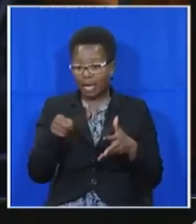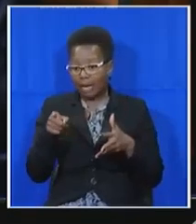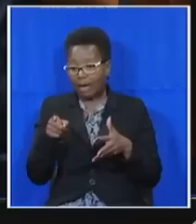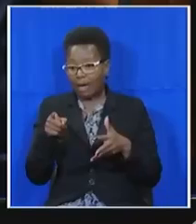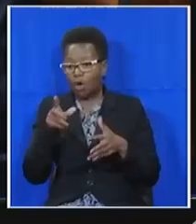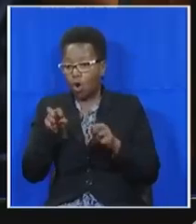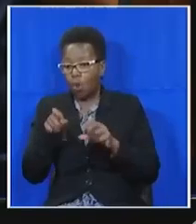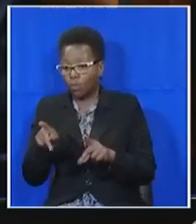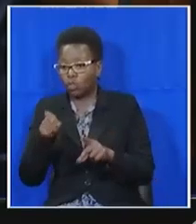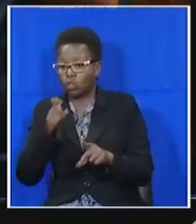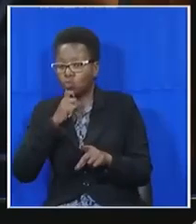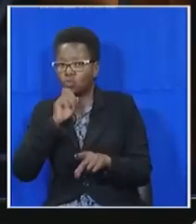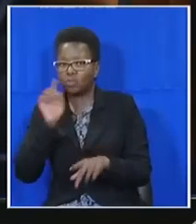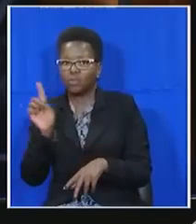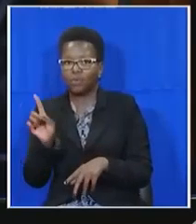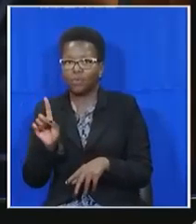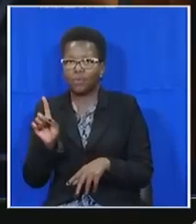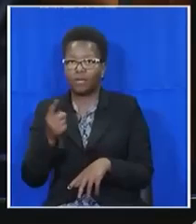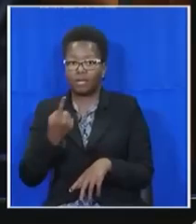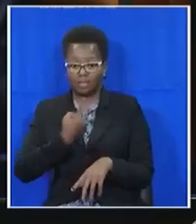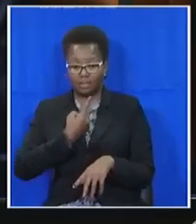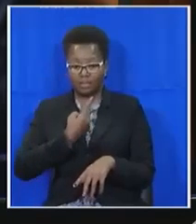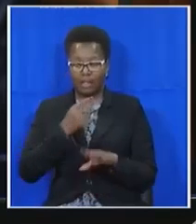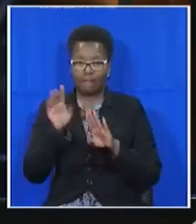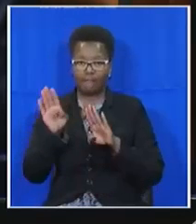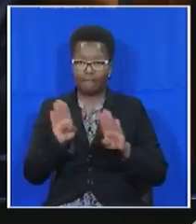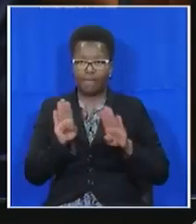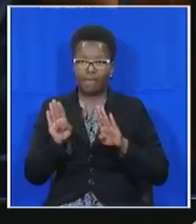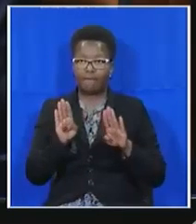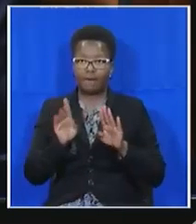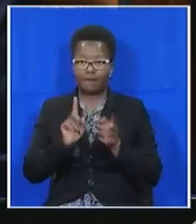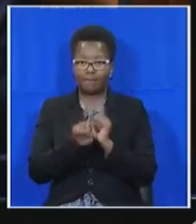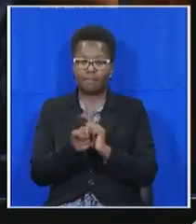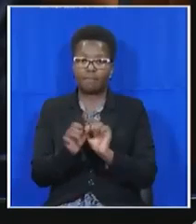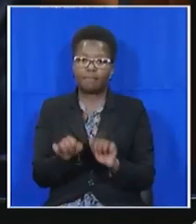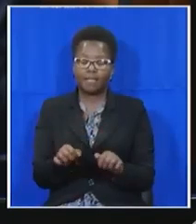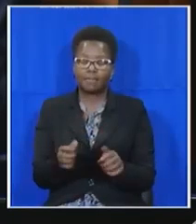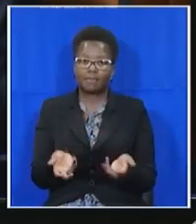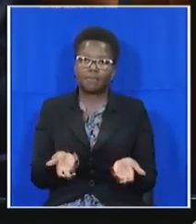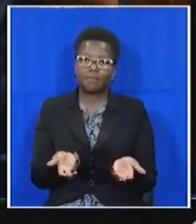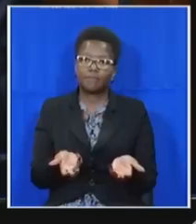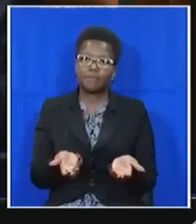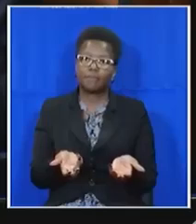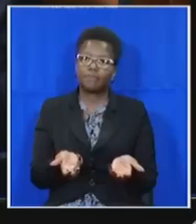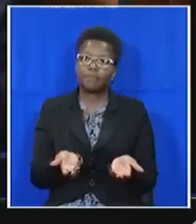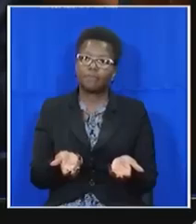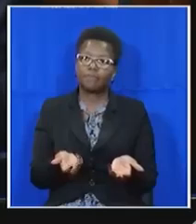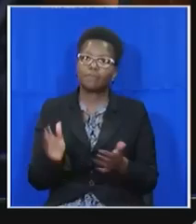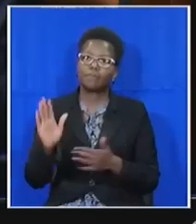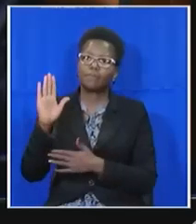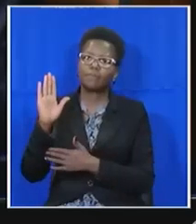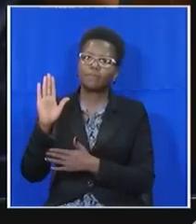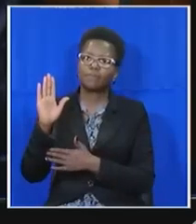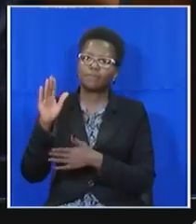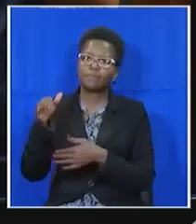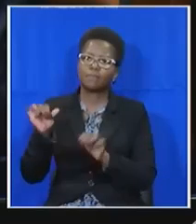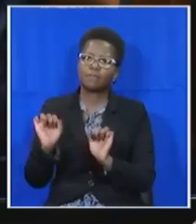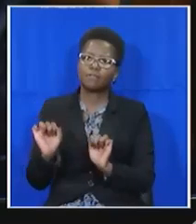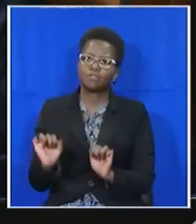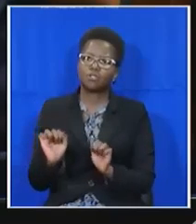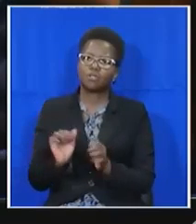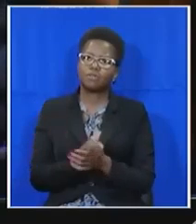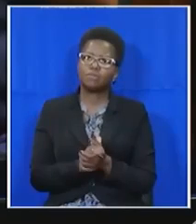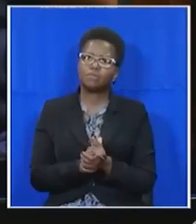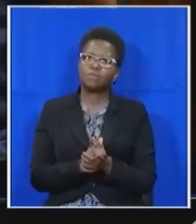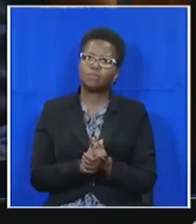Correct your This manier. Point of order, Chair. Thank you, Proceed, Honorable